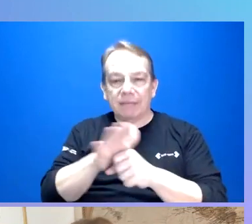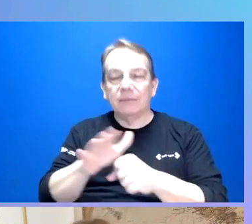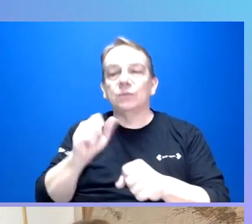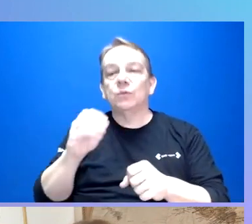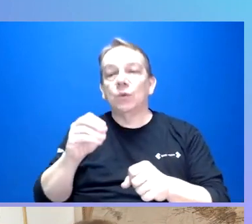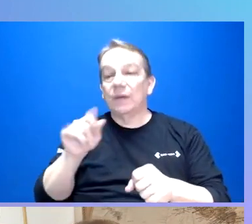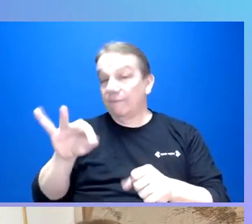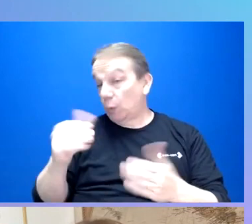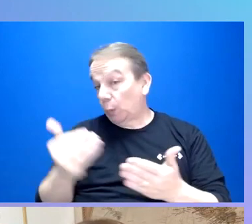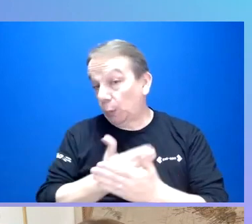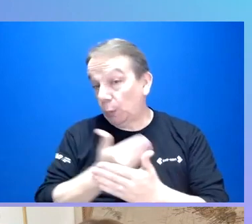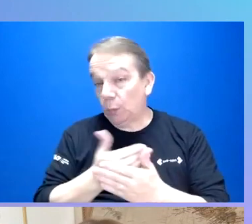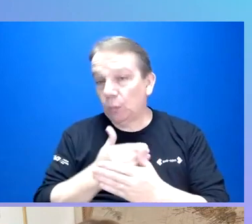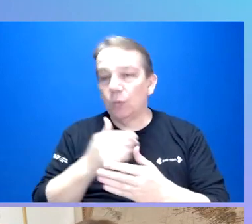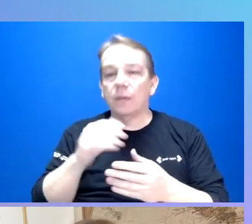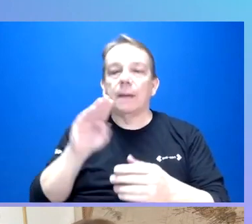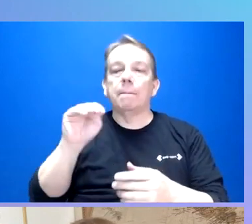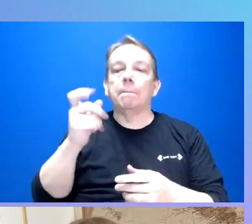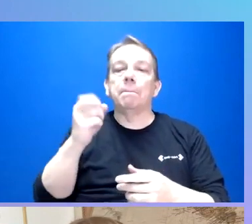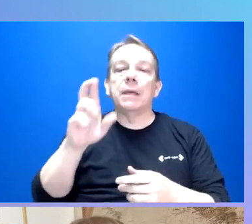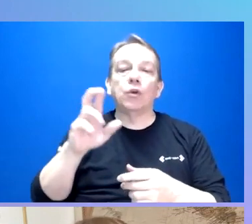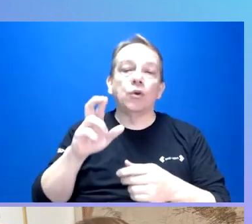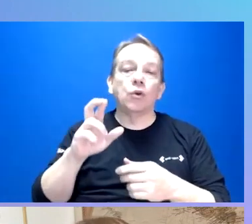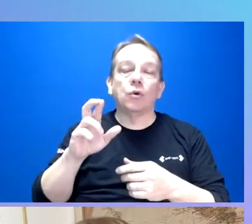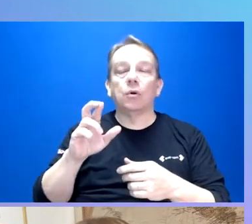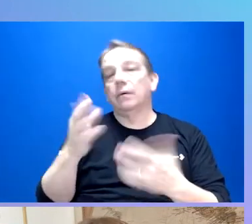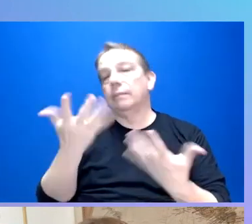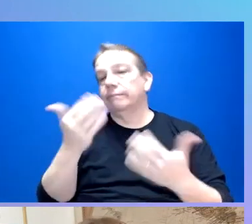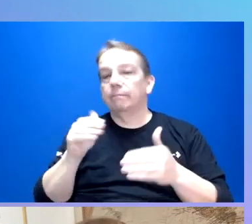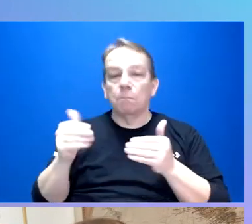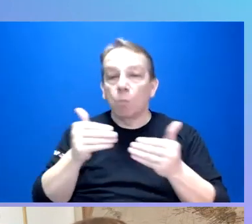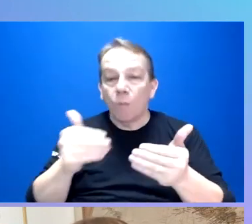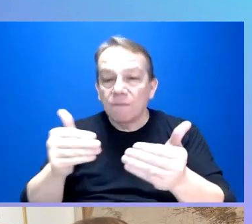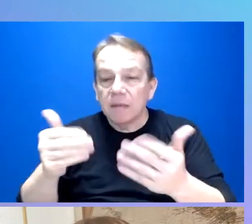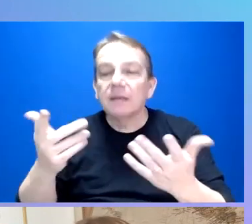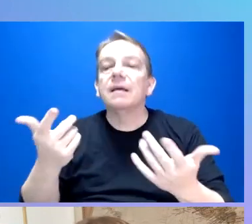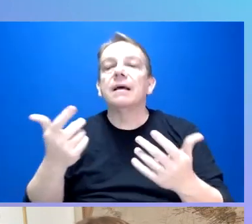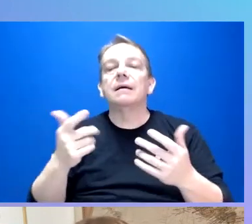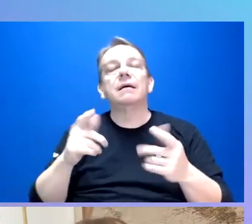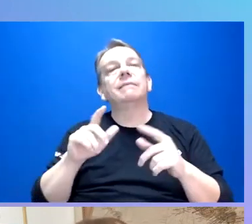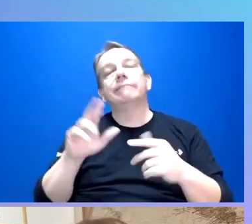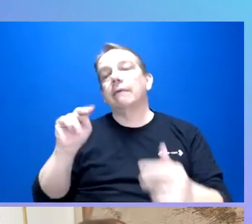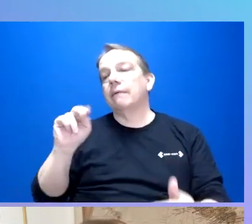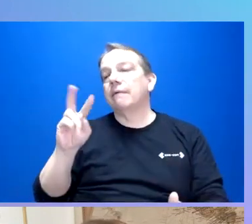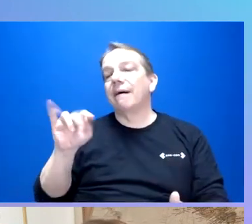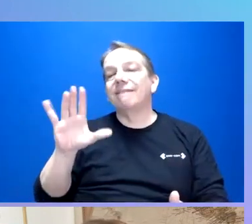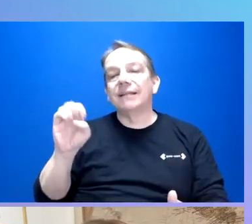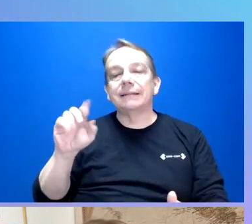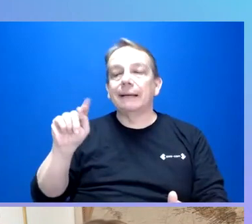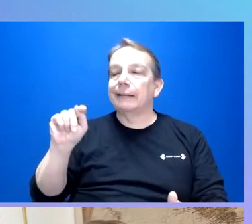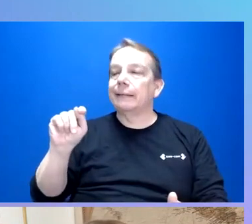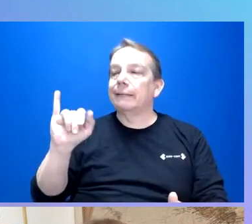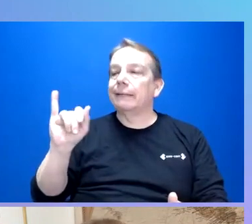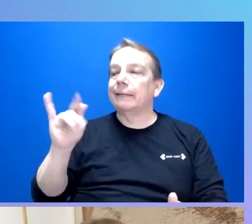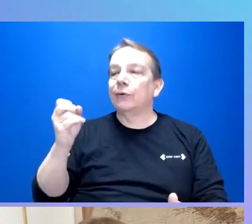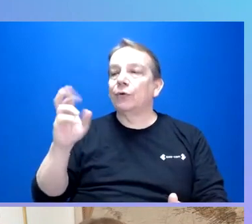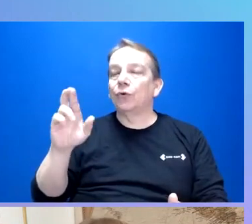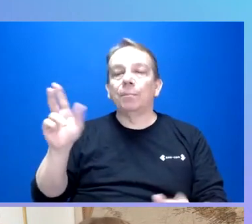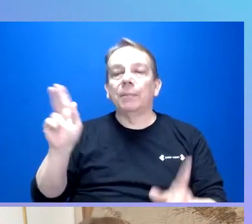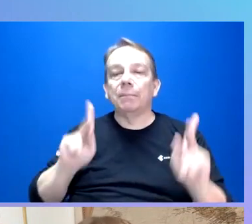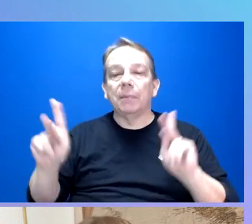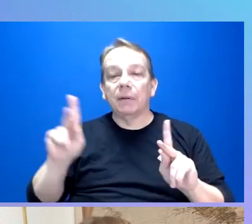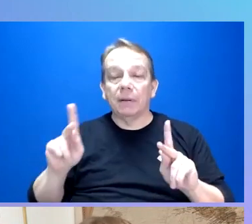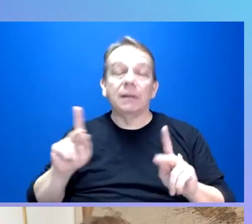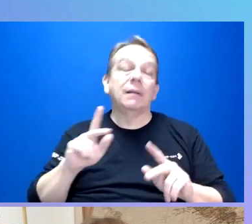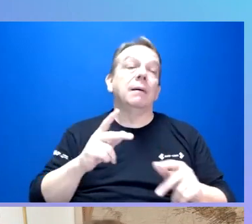you're new to the maker movement, it's a DIY culture of novice tinkerers of hardware. And so blind and low